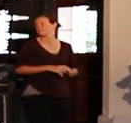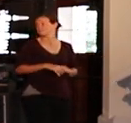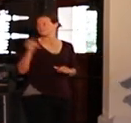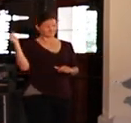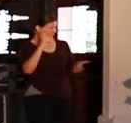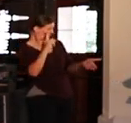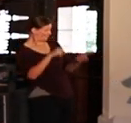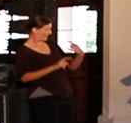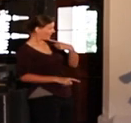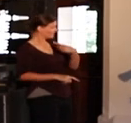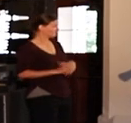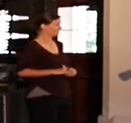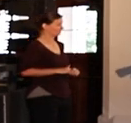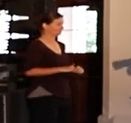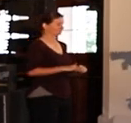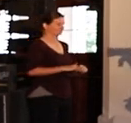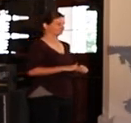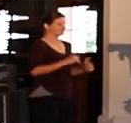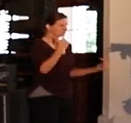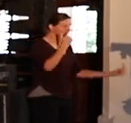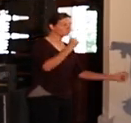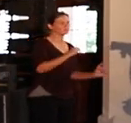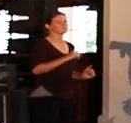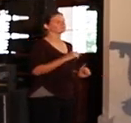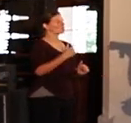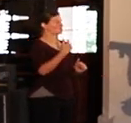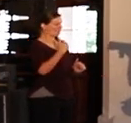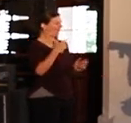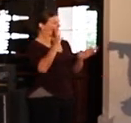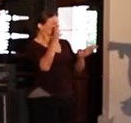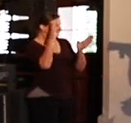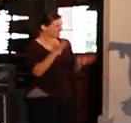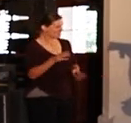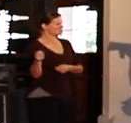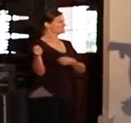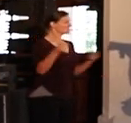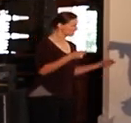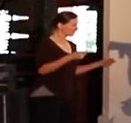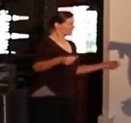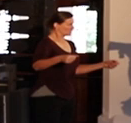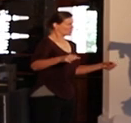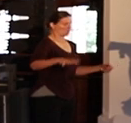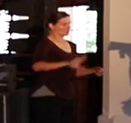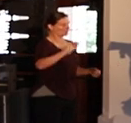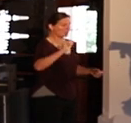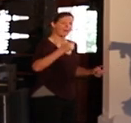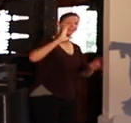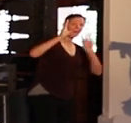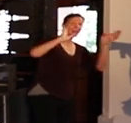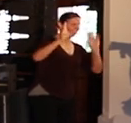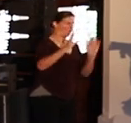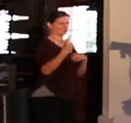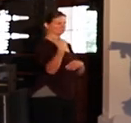Do you guys recognize this? So I was that person pulling the cart and grabbing the bag and saying hello